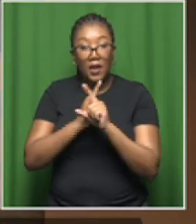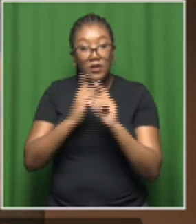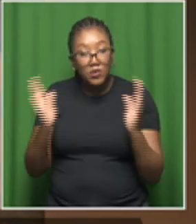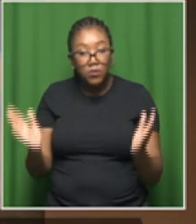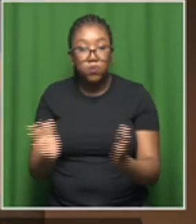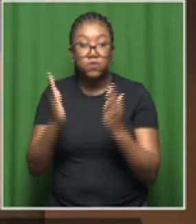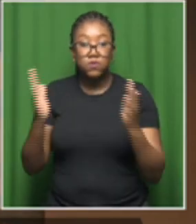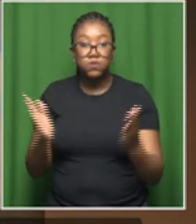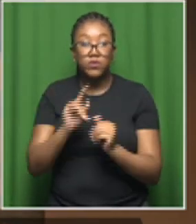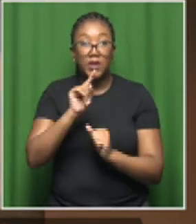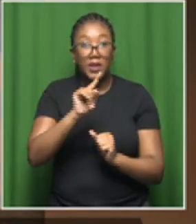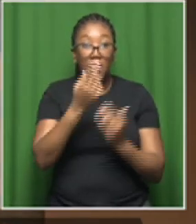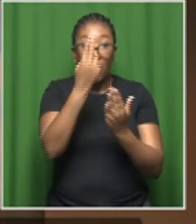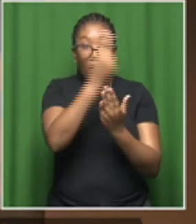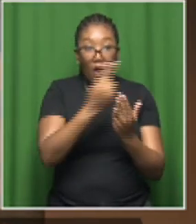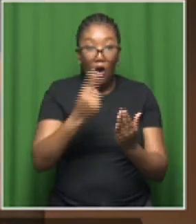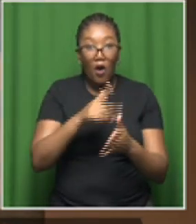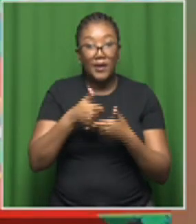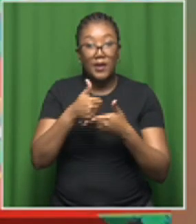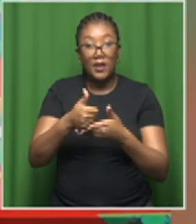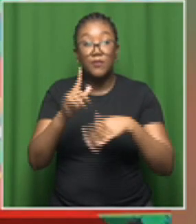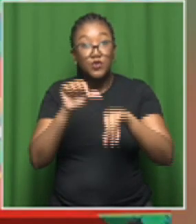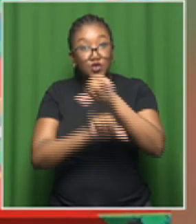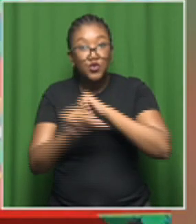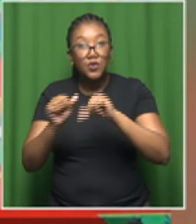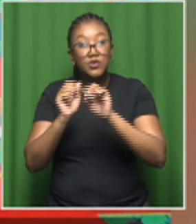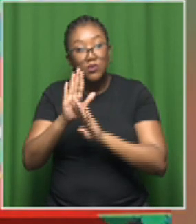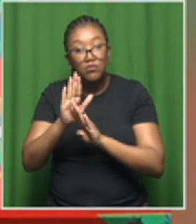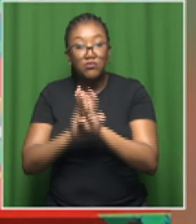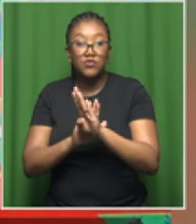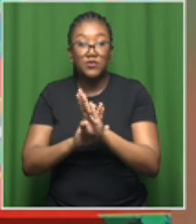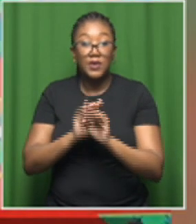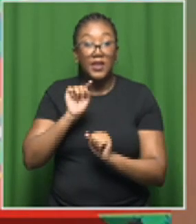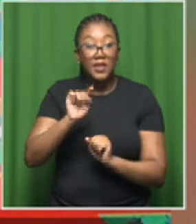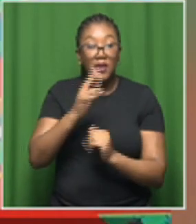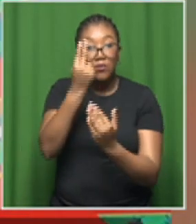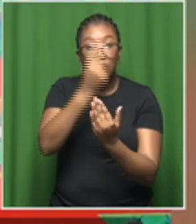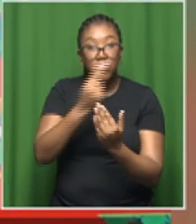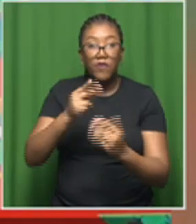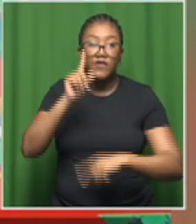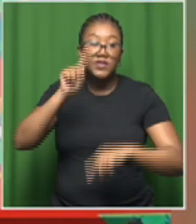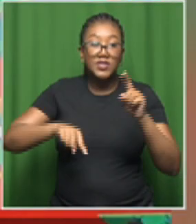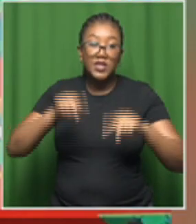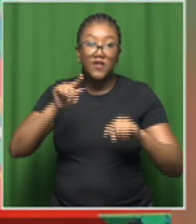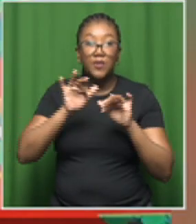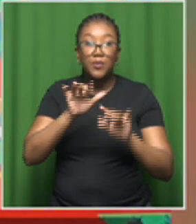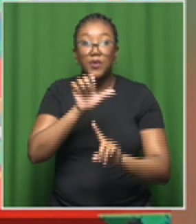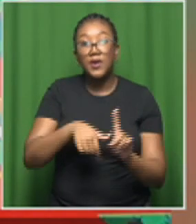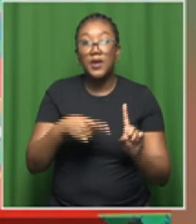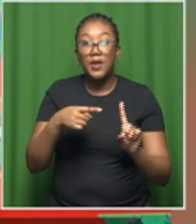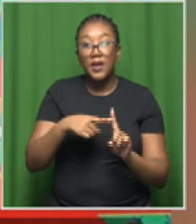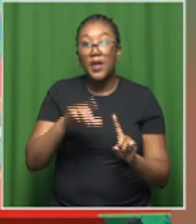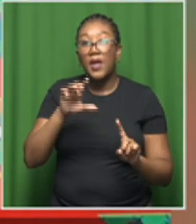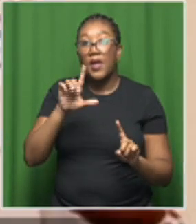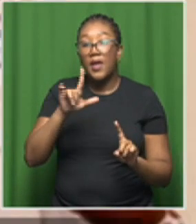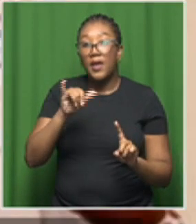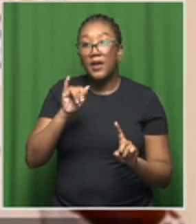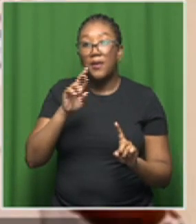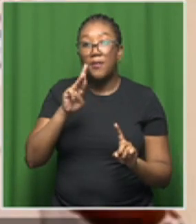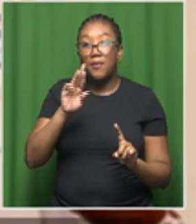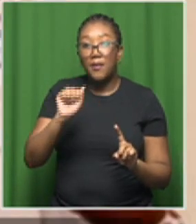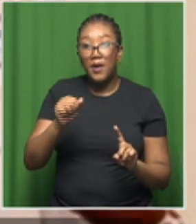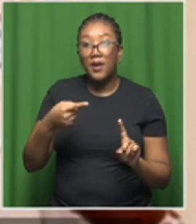vehicle for cultural exchange and social progress. The 8 featured works, drawn from artists such as Irma Stern, Maggie